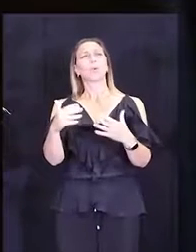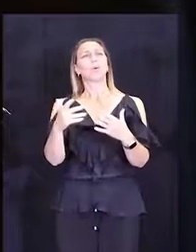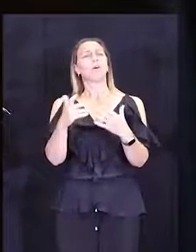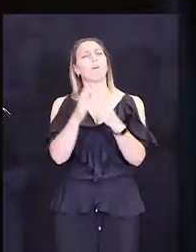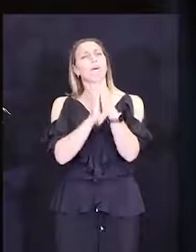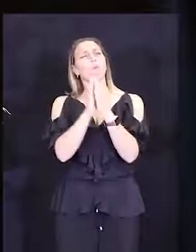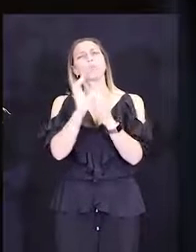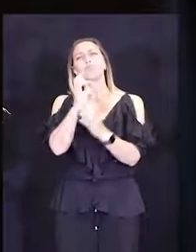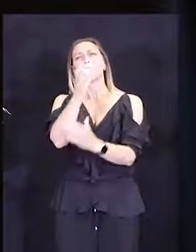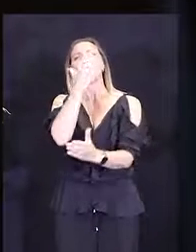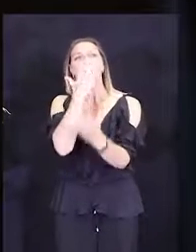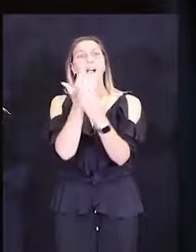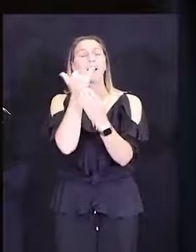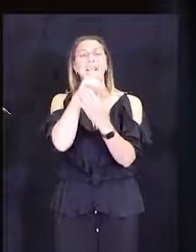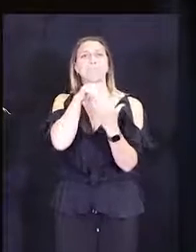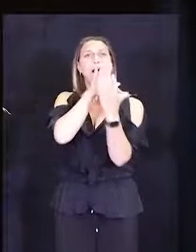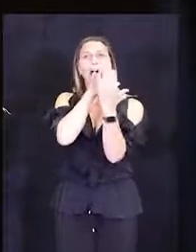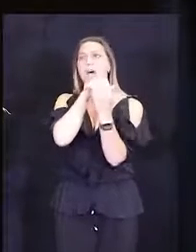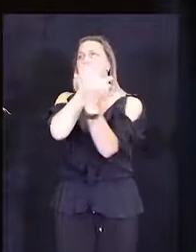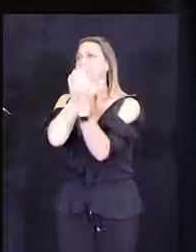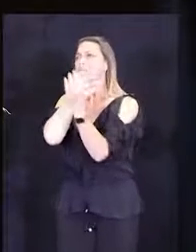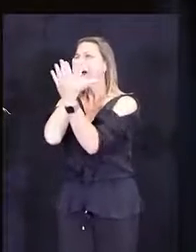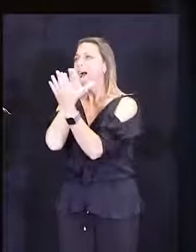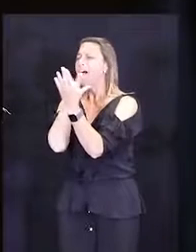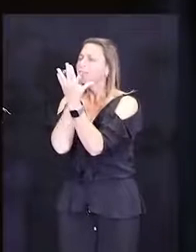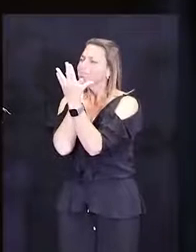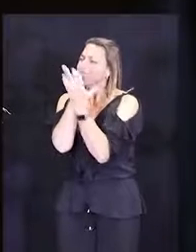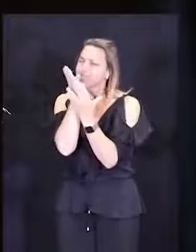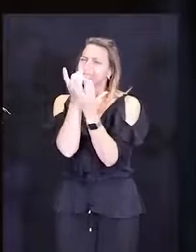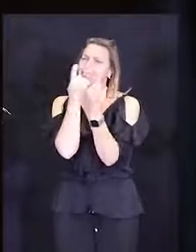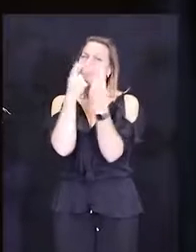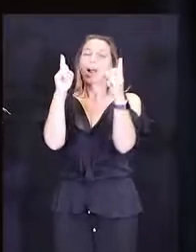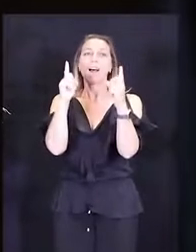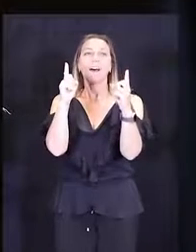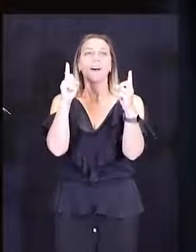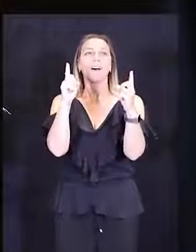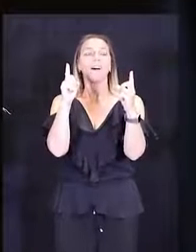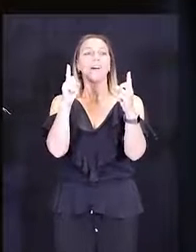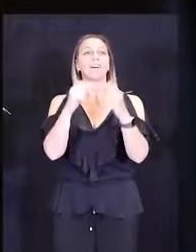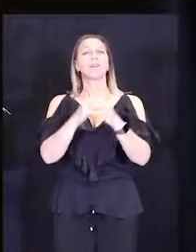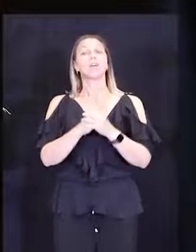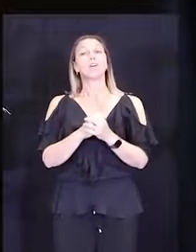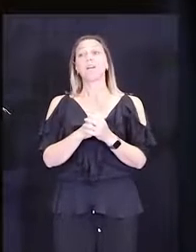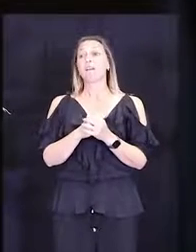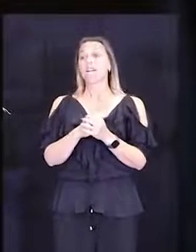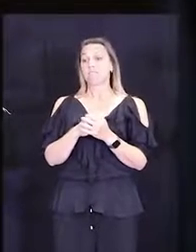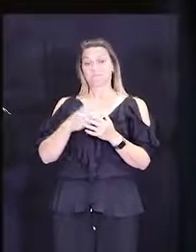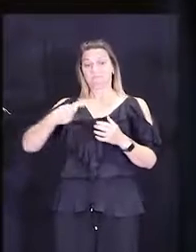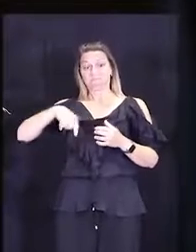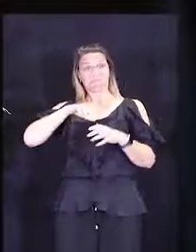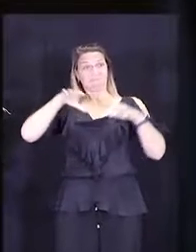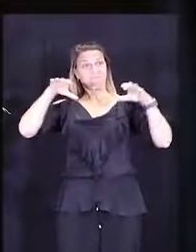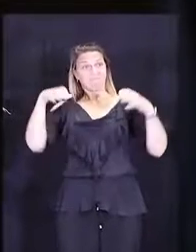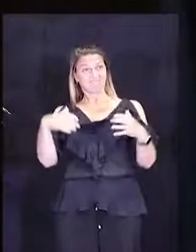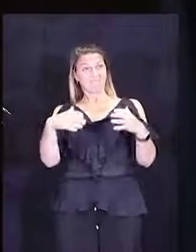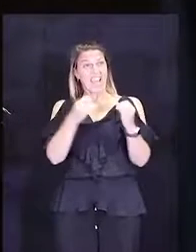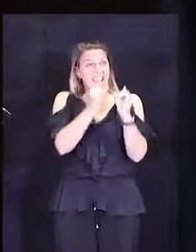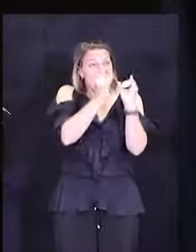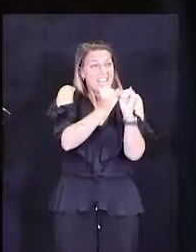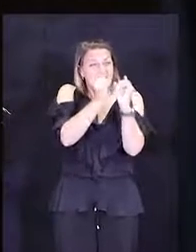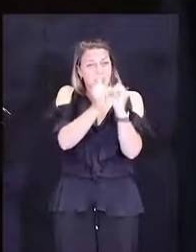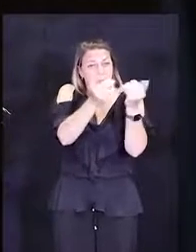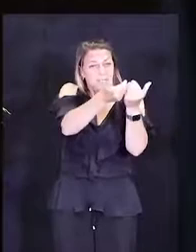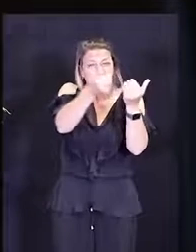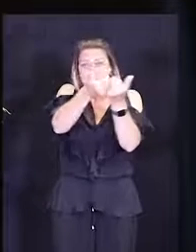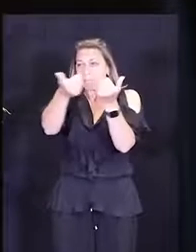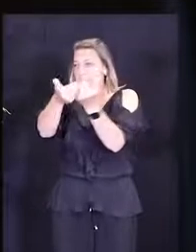admirably thrives in the face of adversity. However, we have not become an accomplished group through our individual